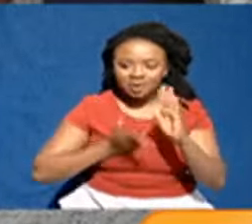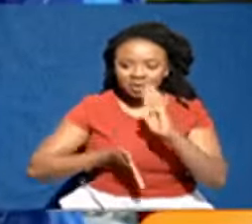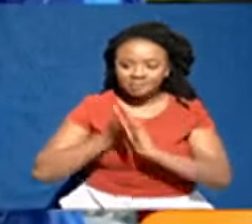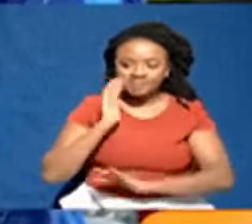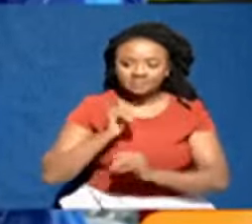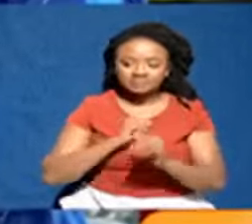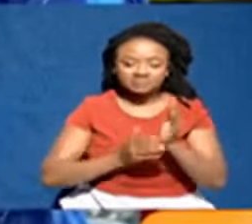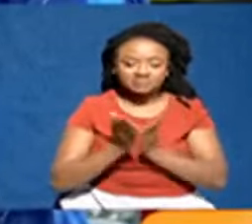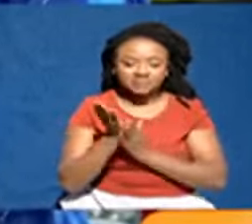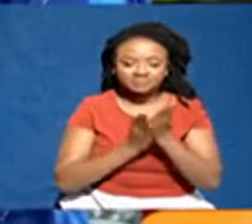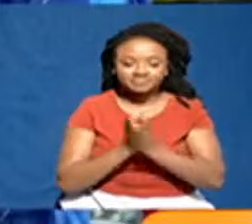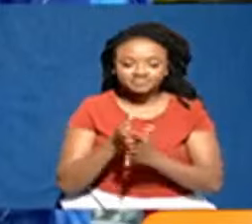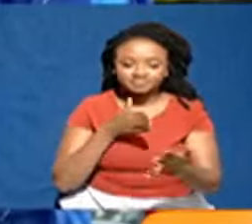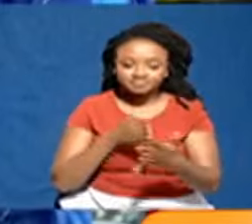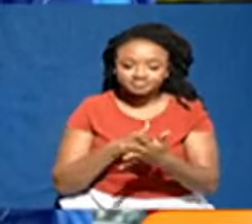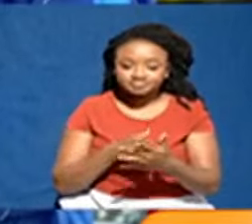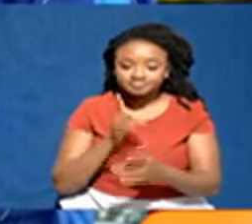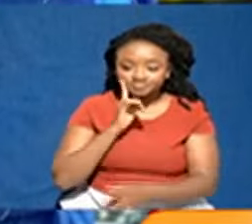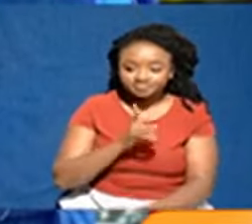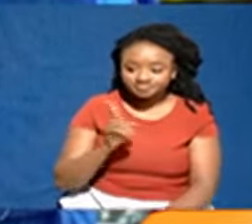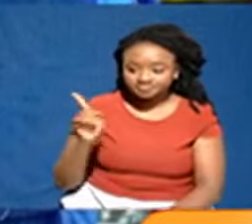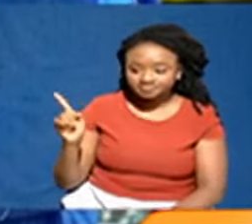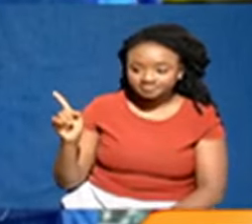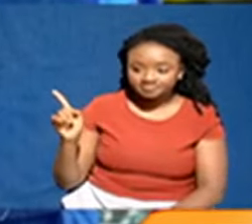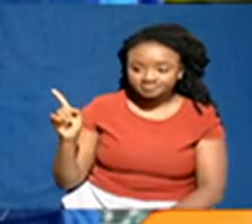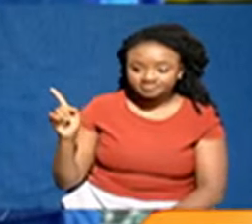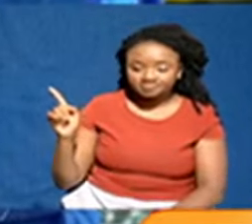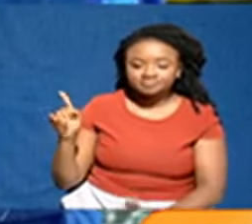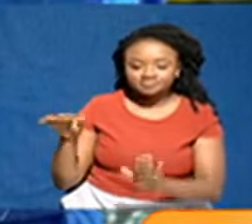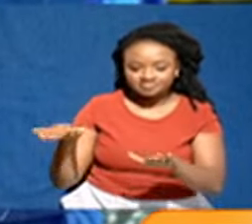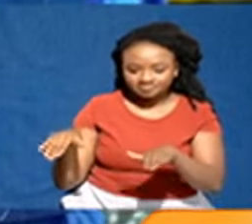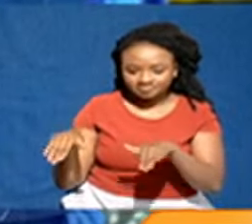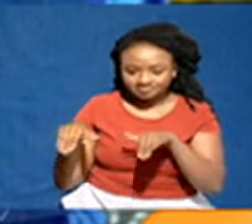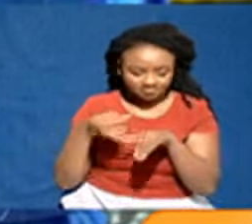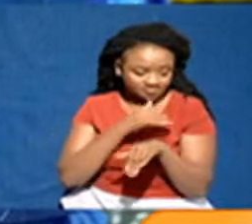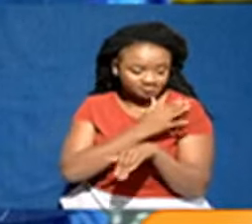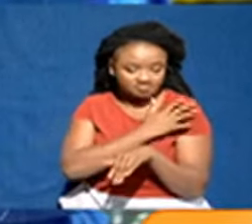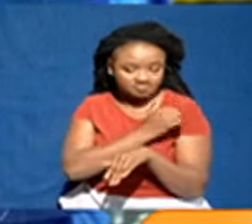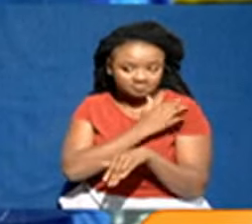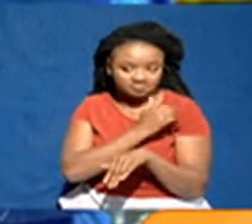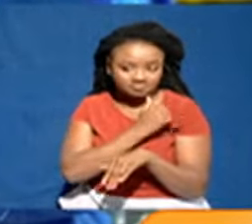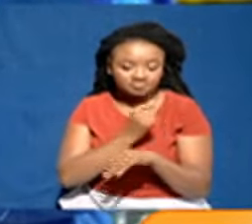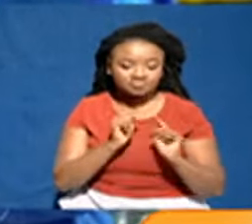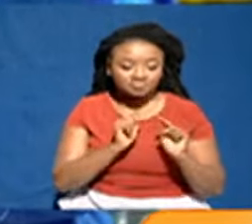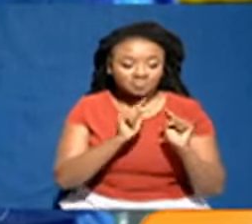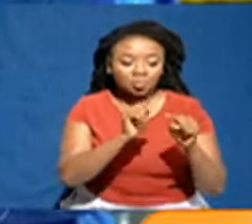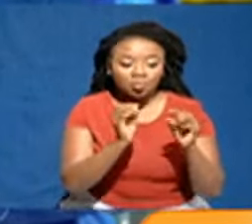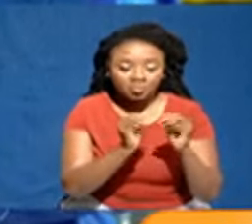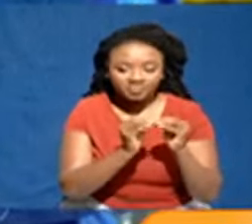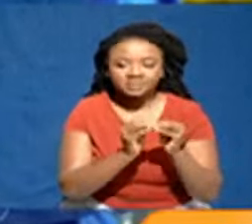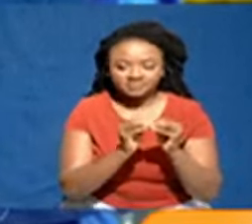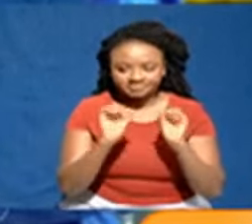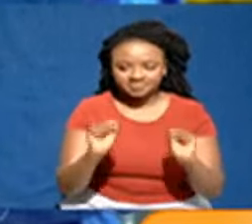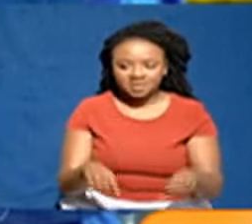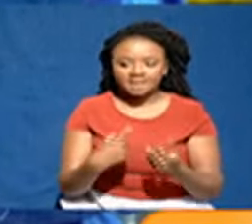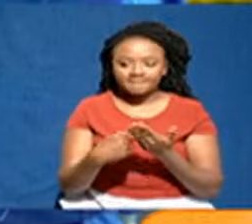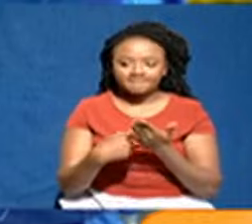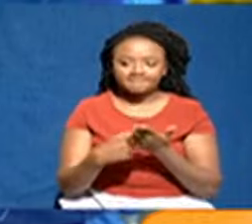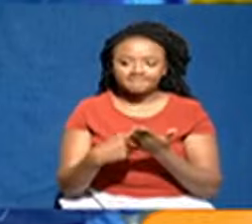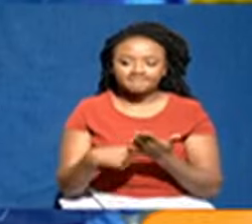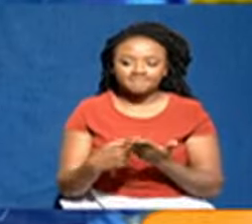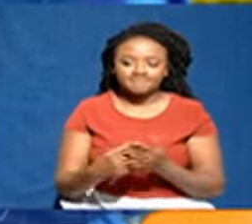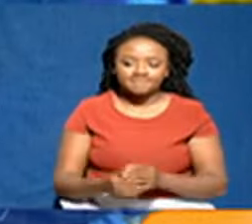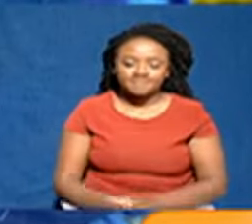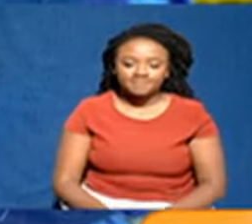services. The lab experts say they will wait for an invitation to a meeting to address all the issues they raised in their strike